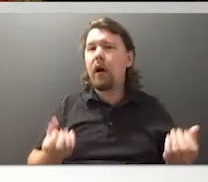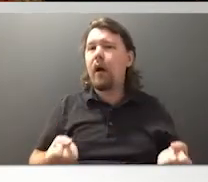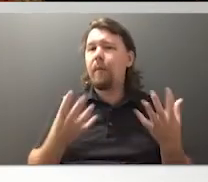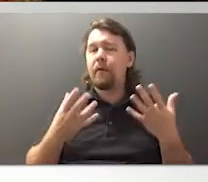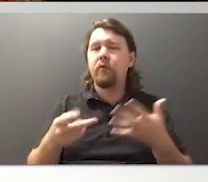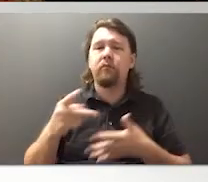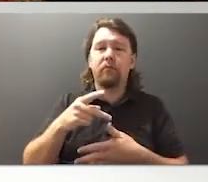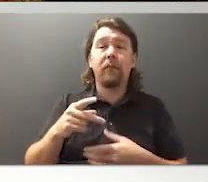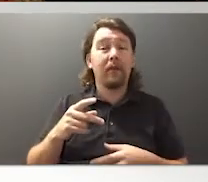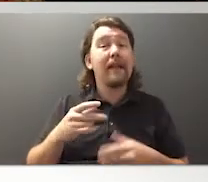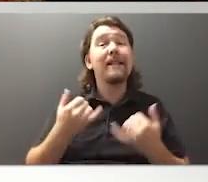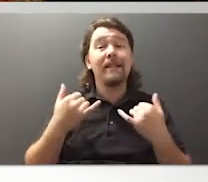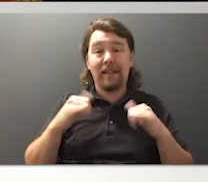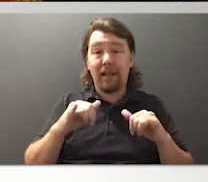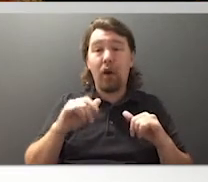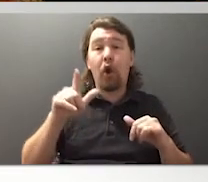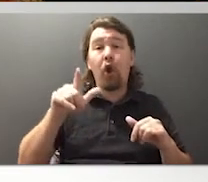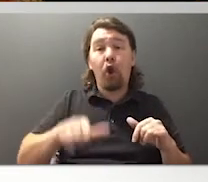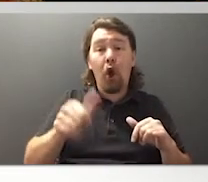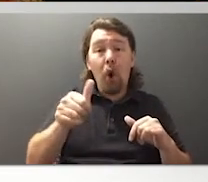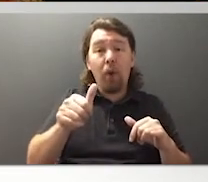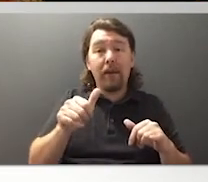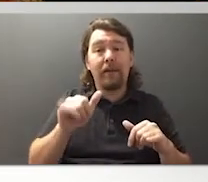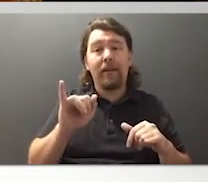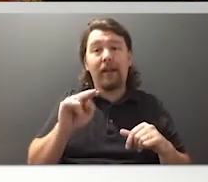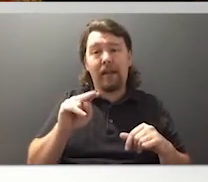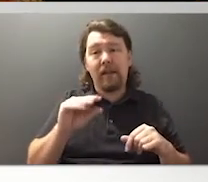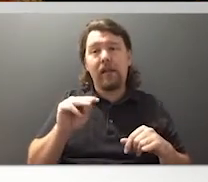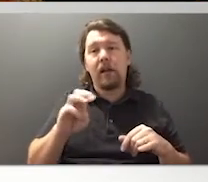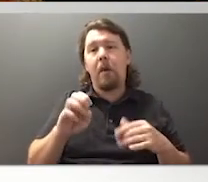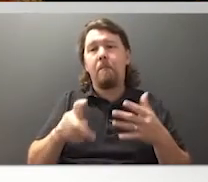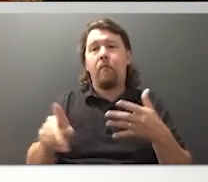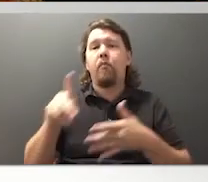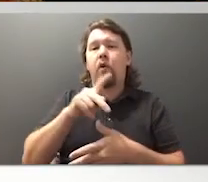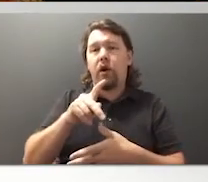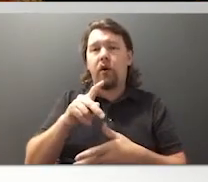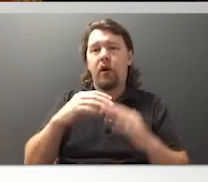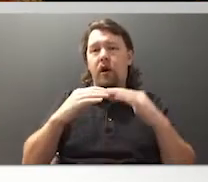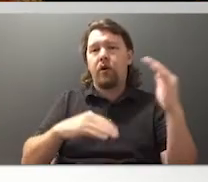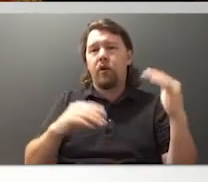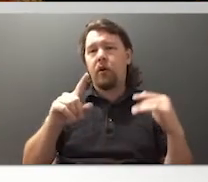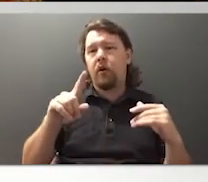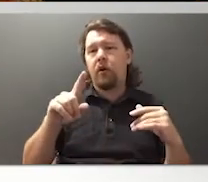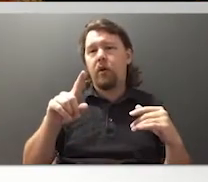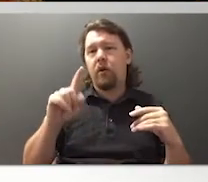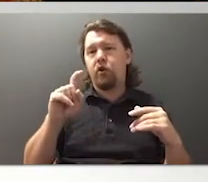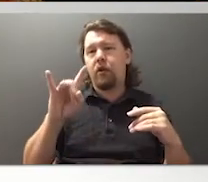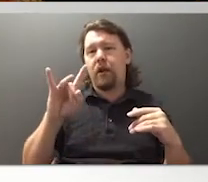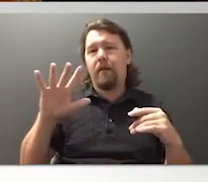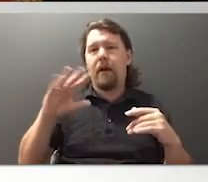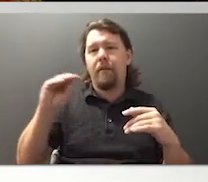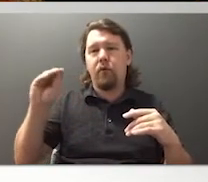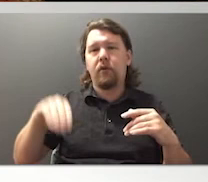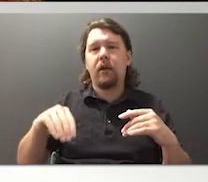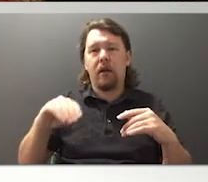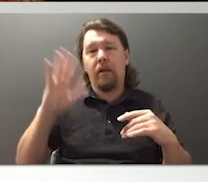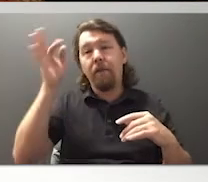prioritize low-income families or families that fall under the 185% of the federal poverty